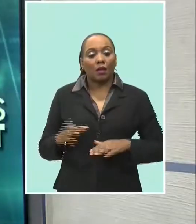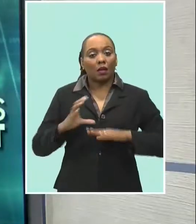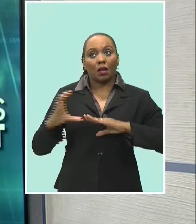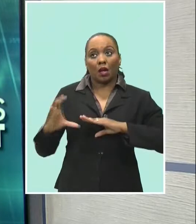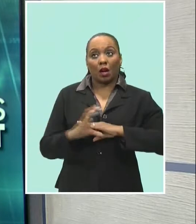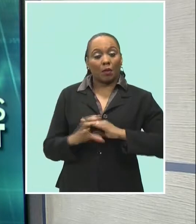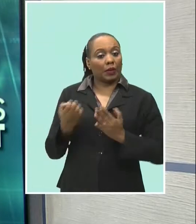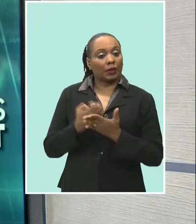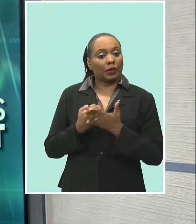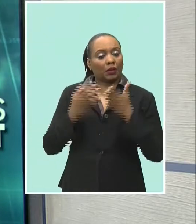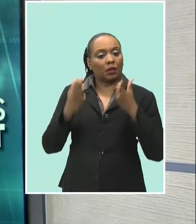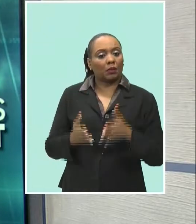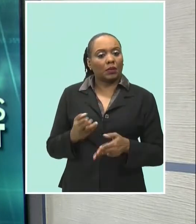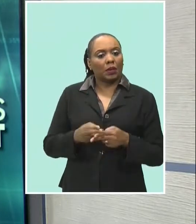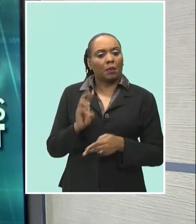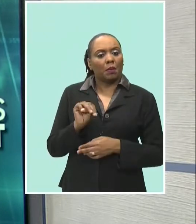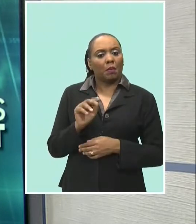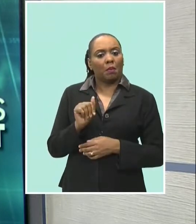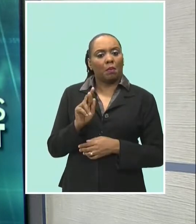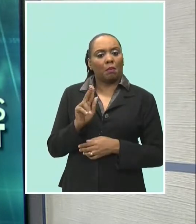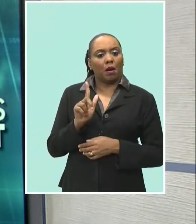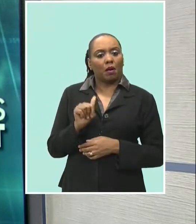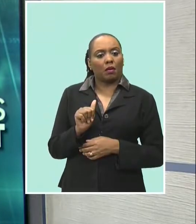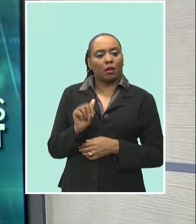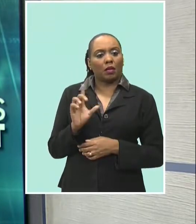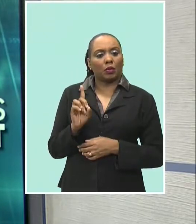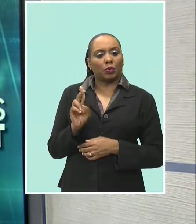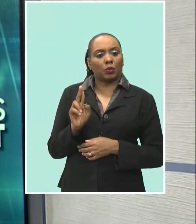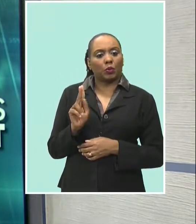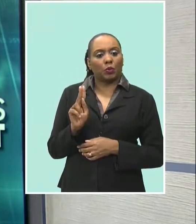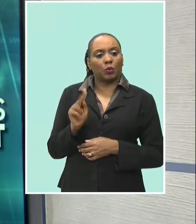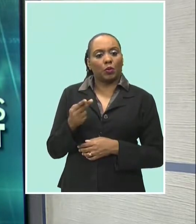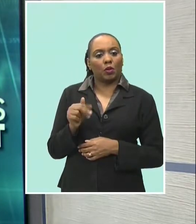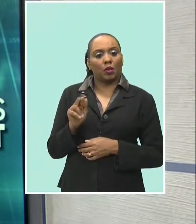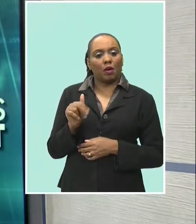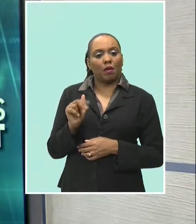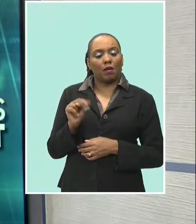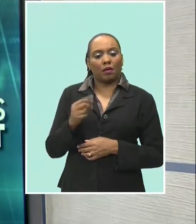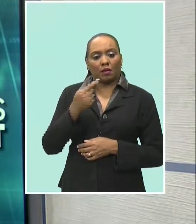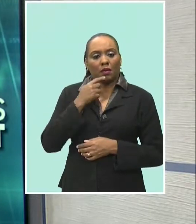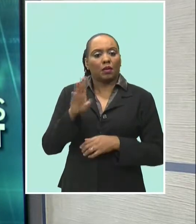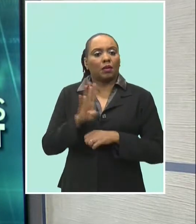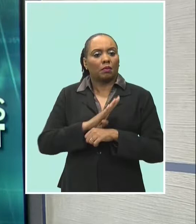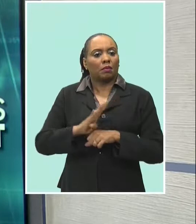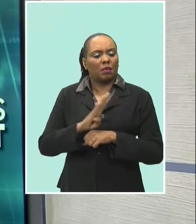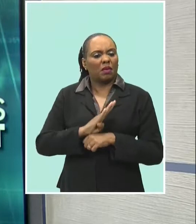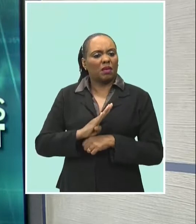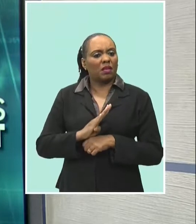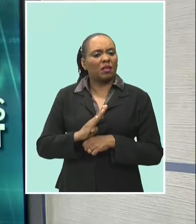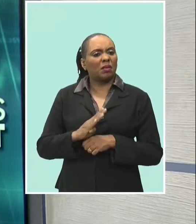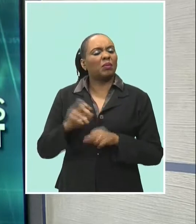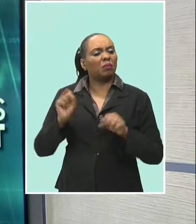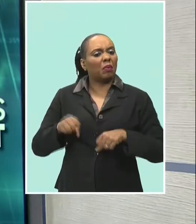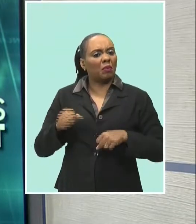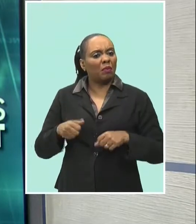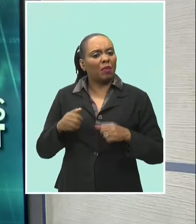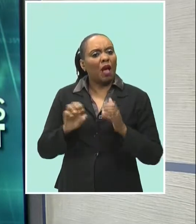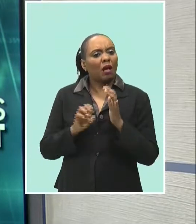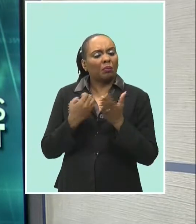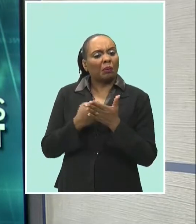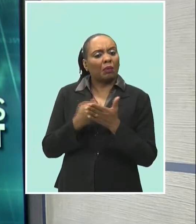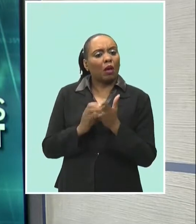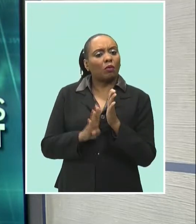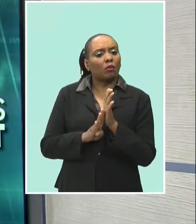Regional economist Marla Ducaran says Barbados is on course to record some measure of economic growth this year if the